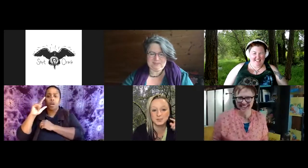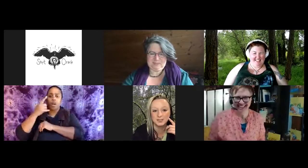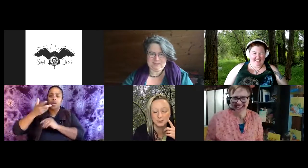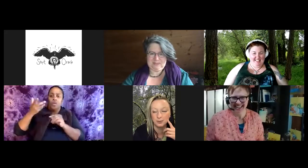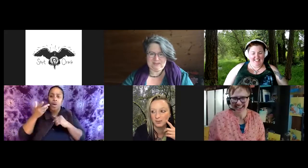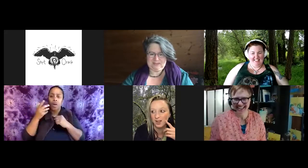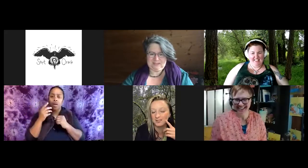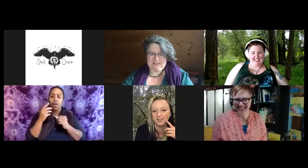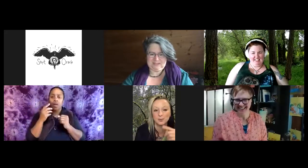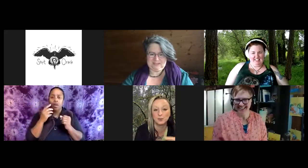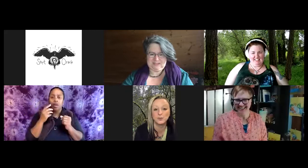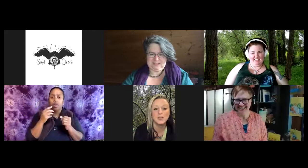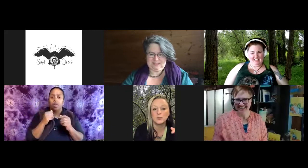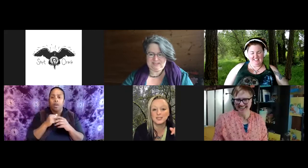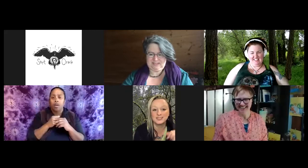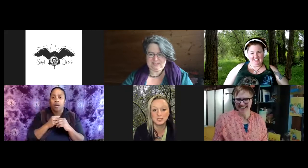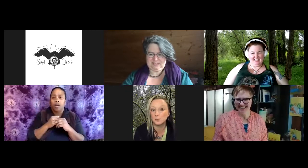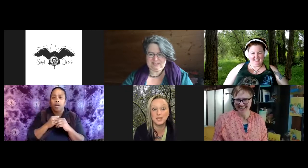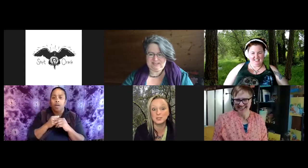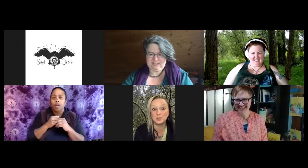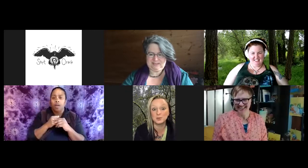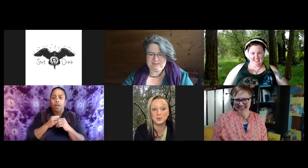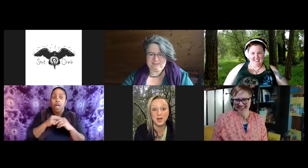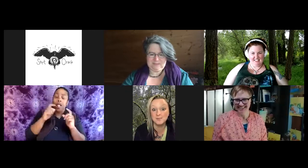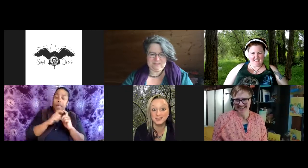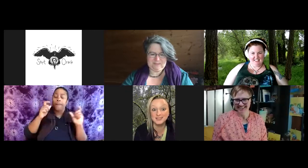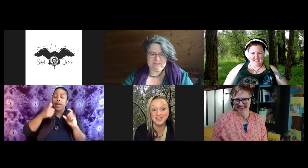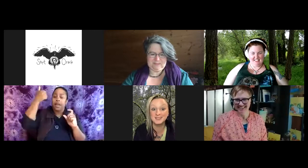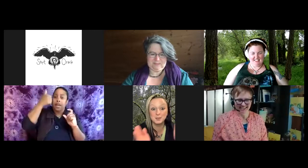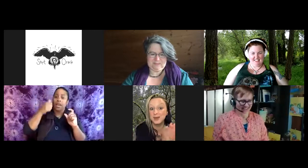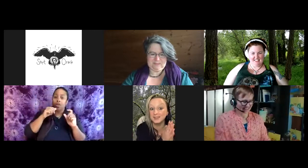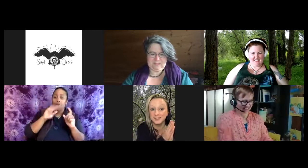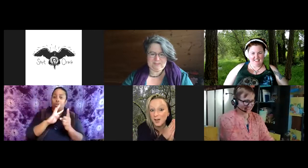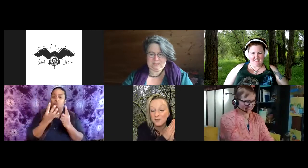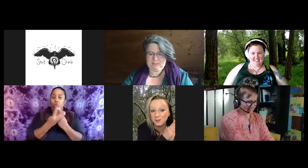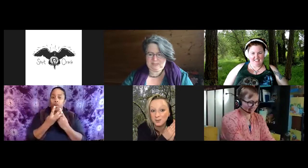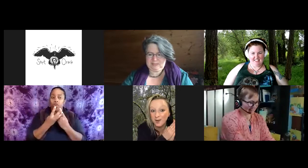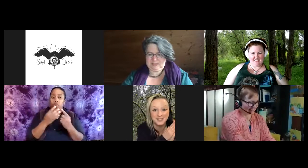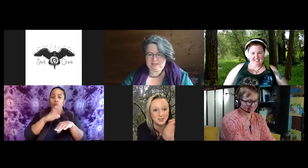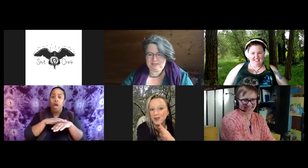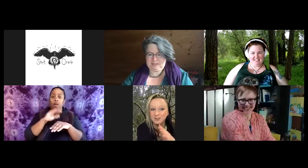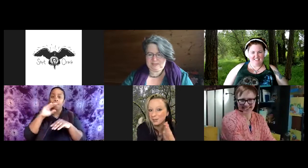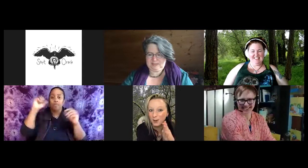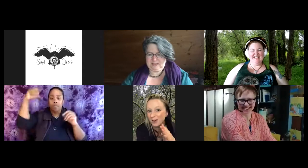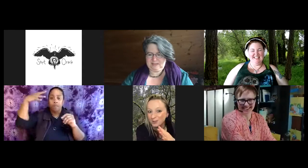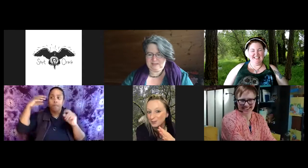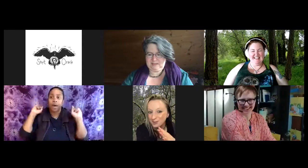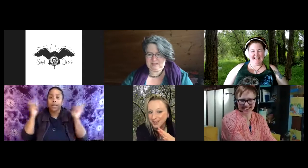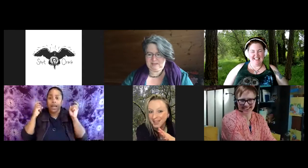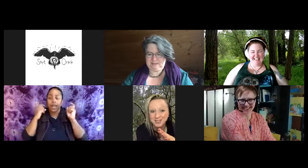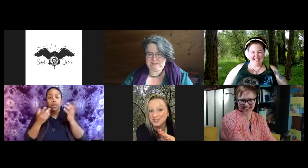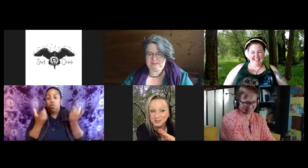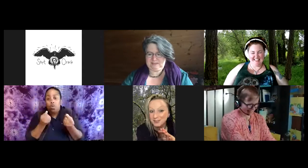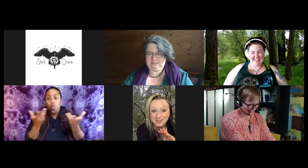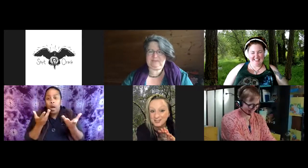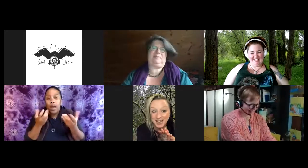Ama was just rolling her eyes at her. But Winnie says the biggest ritual on Beltane is to make love, everyone, and you don't need a partner to do that.